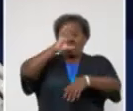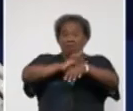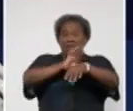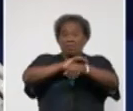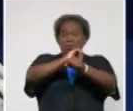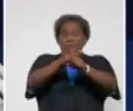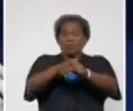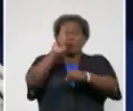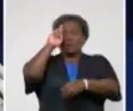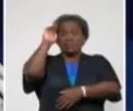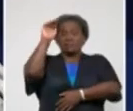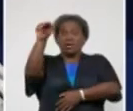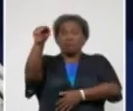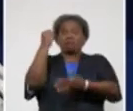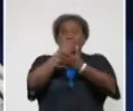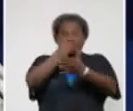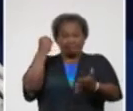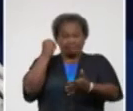the